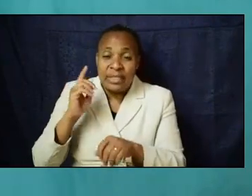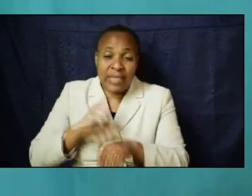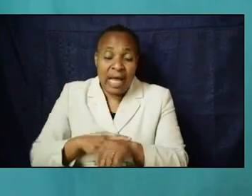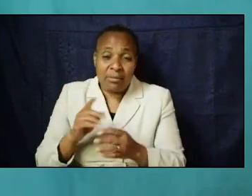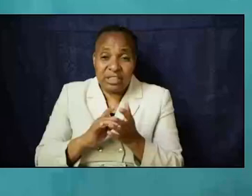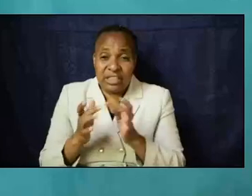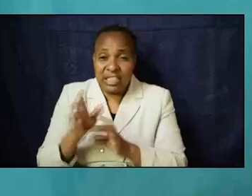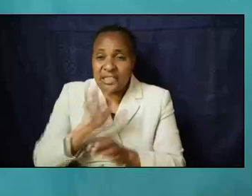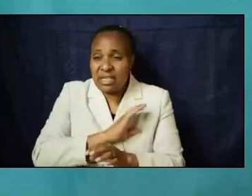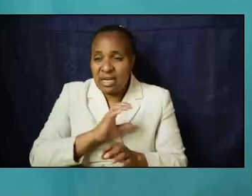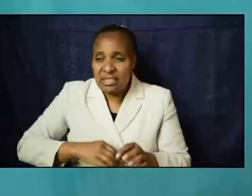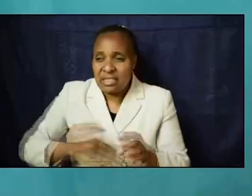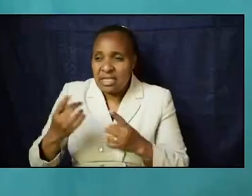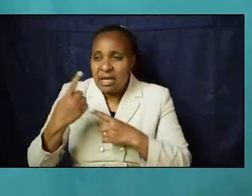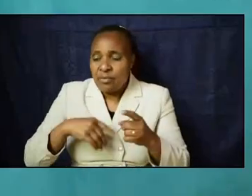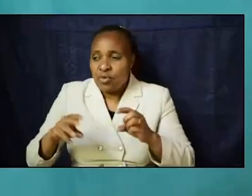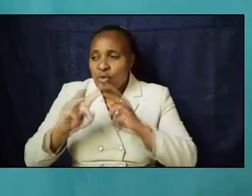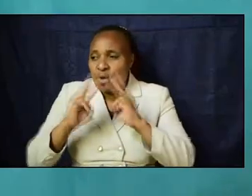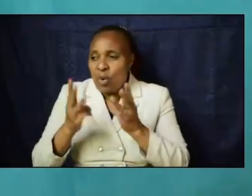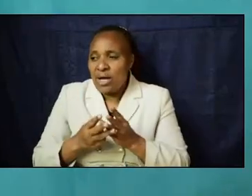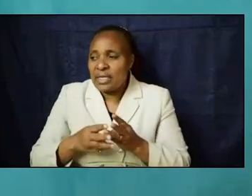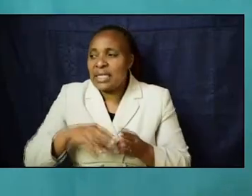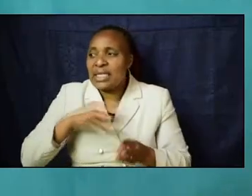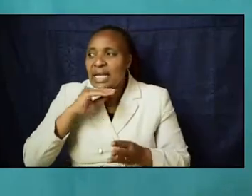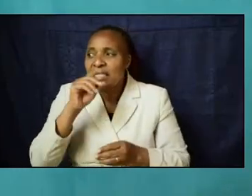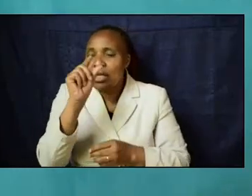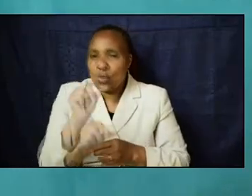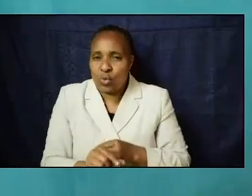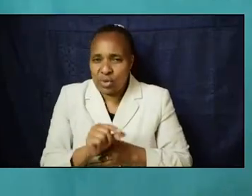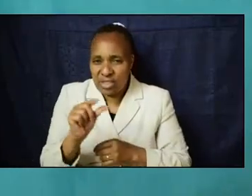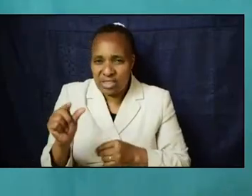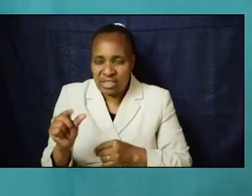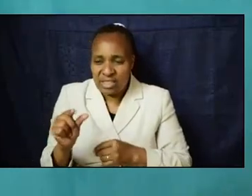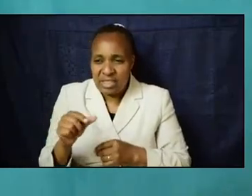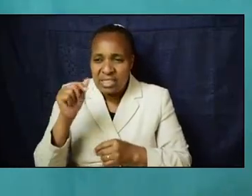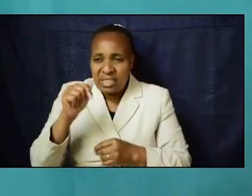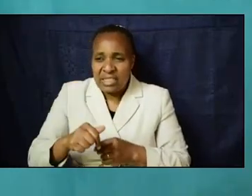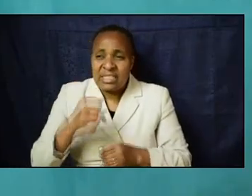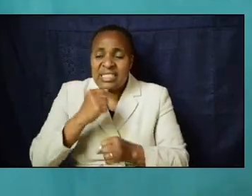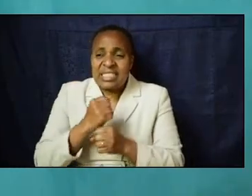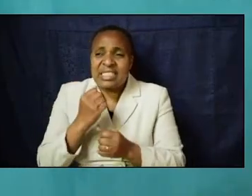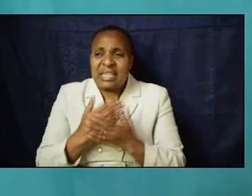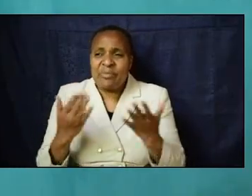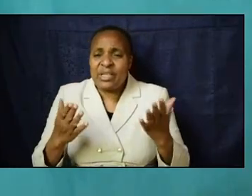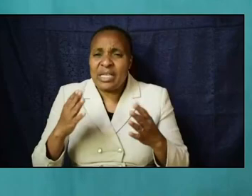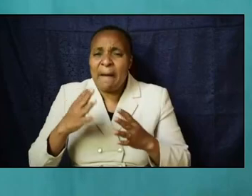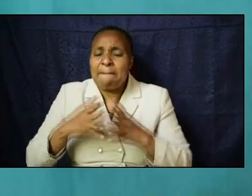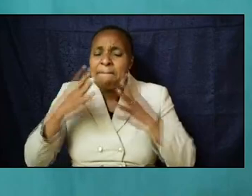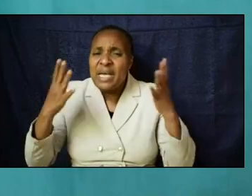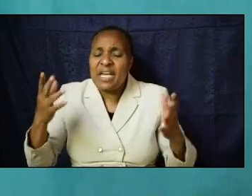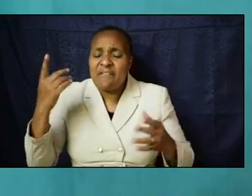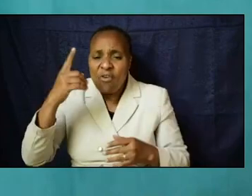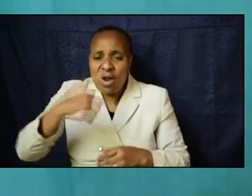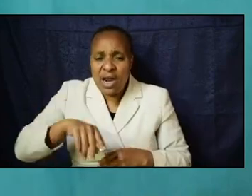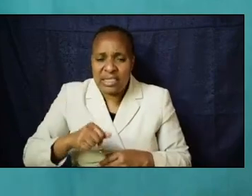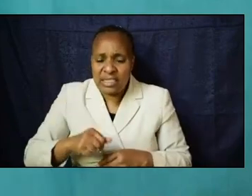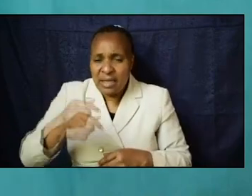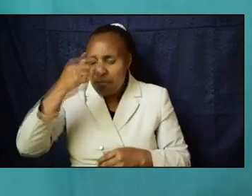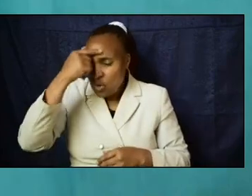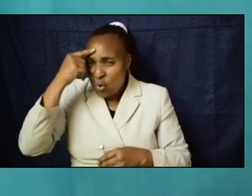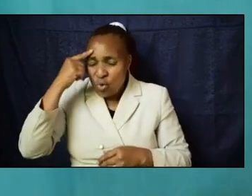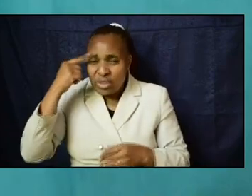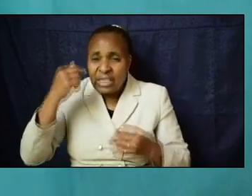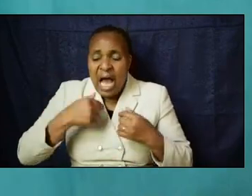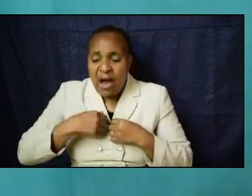into this world, Christ died on the cross. And this really did something big for us because He gained